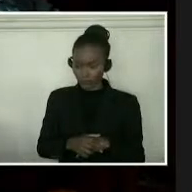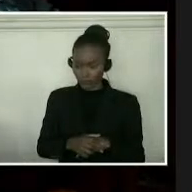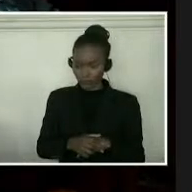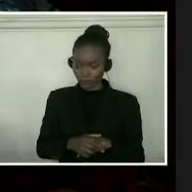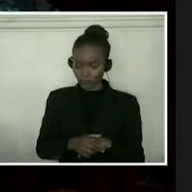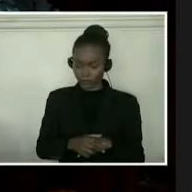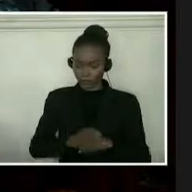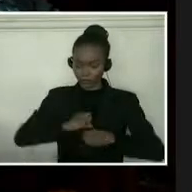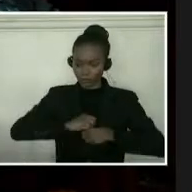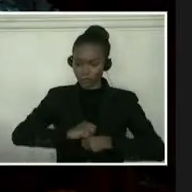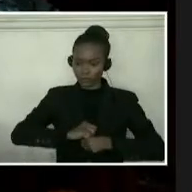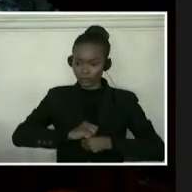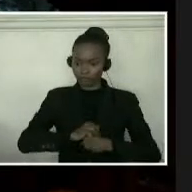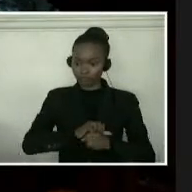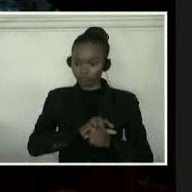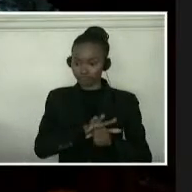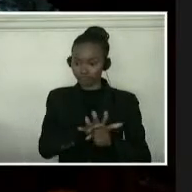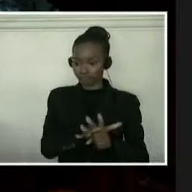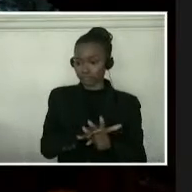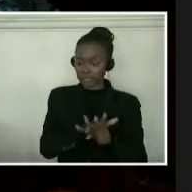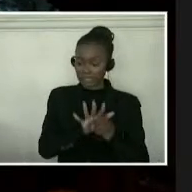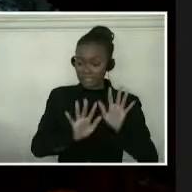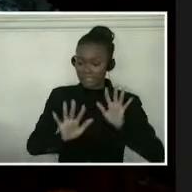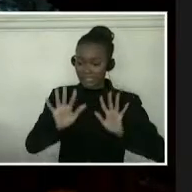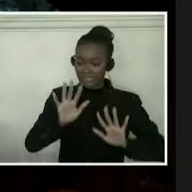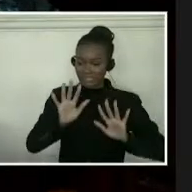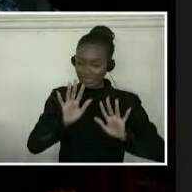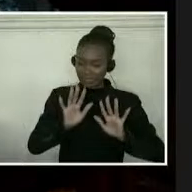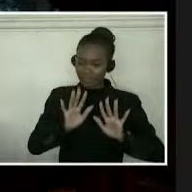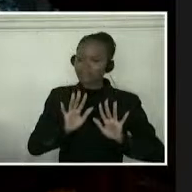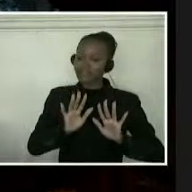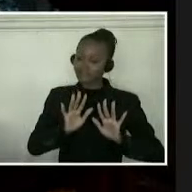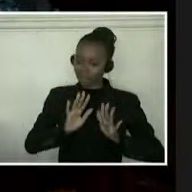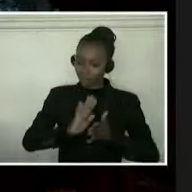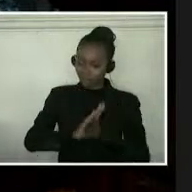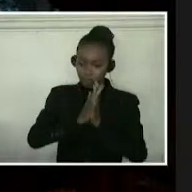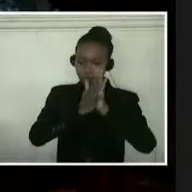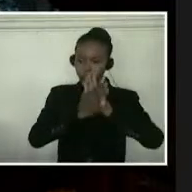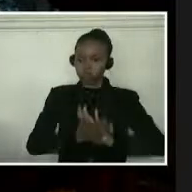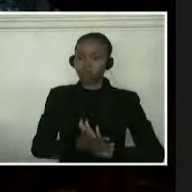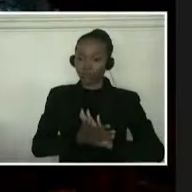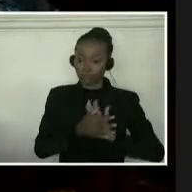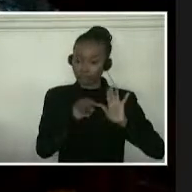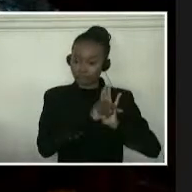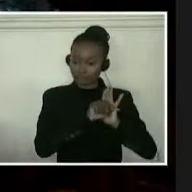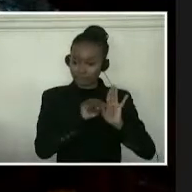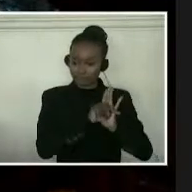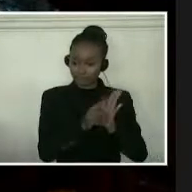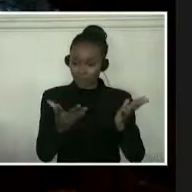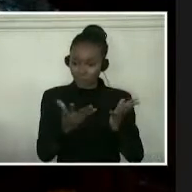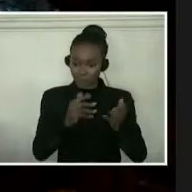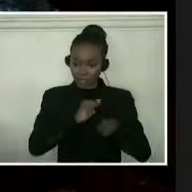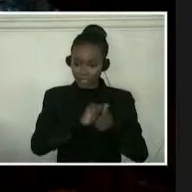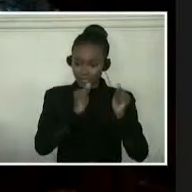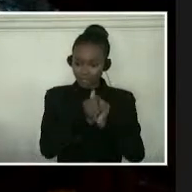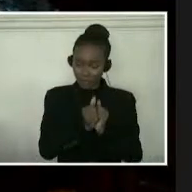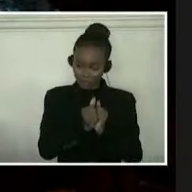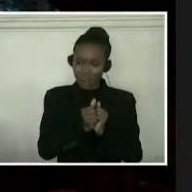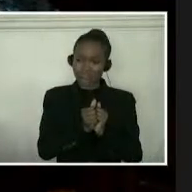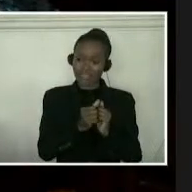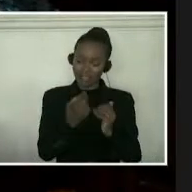has a devastating impact on the south african sports arts culture and heritage sector people in the set have